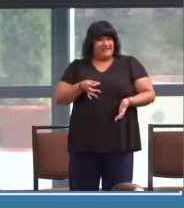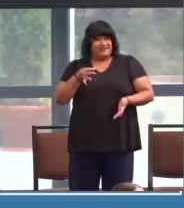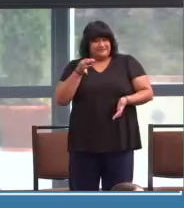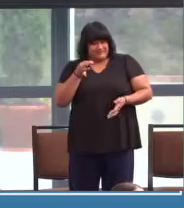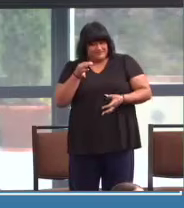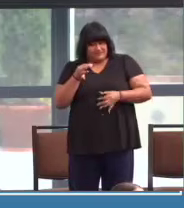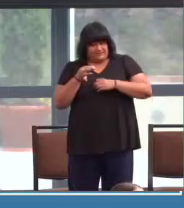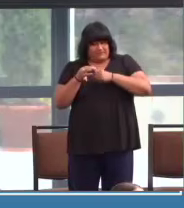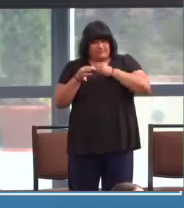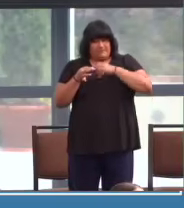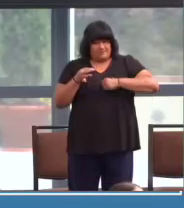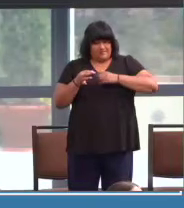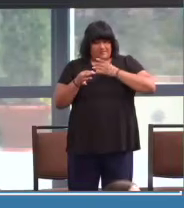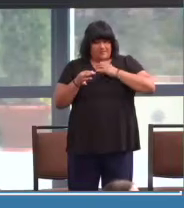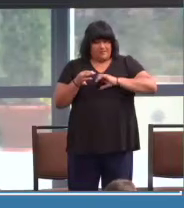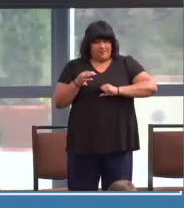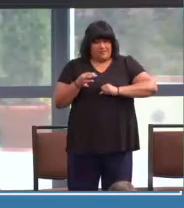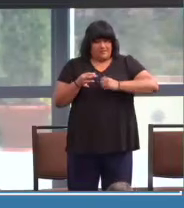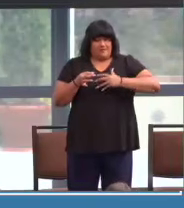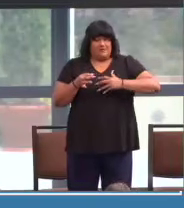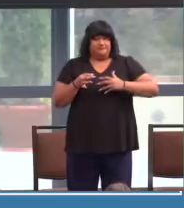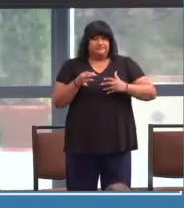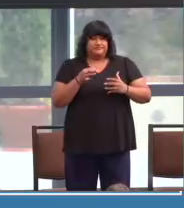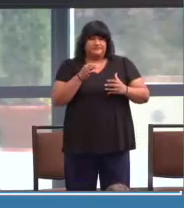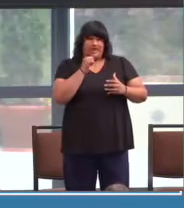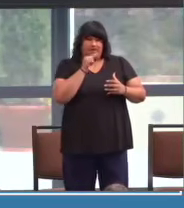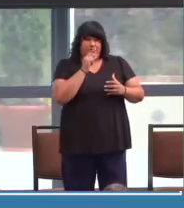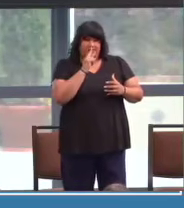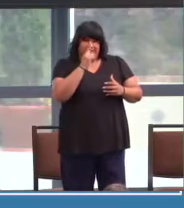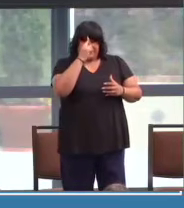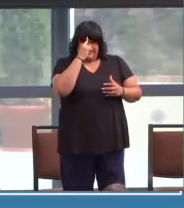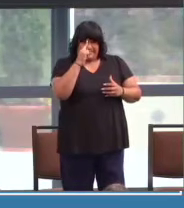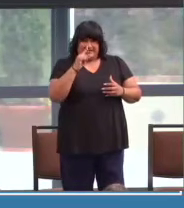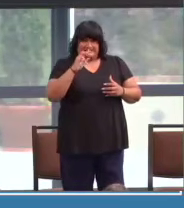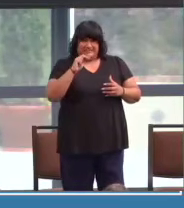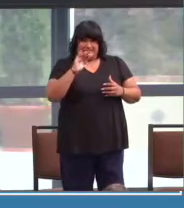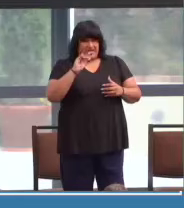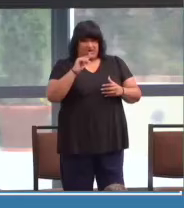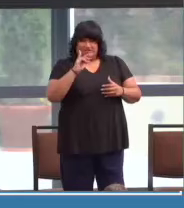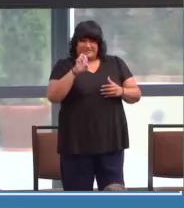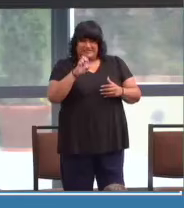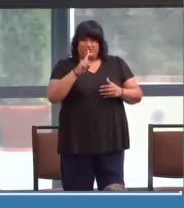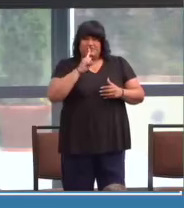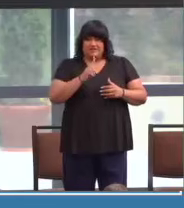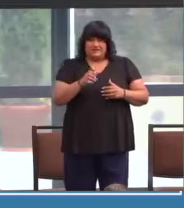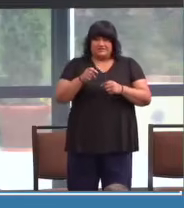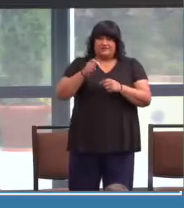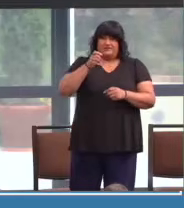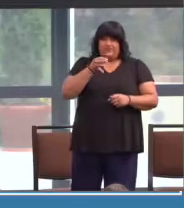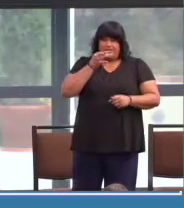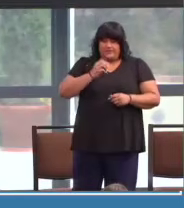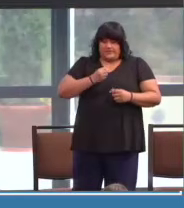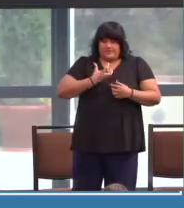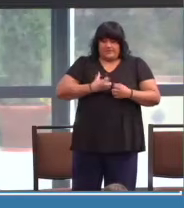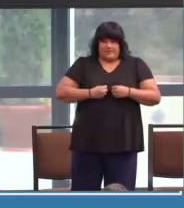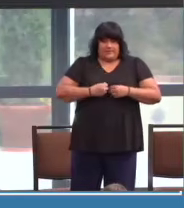or is it everything else that's in cigarettes? I don't think it's the nicotine, it's the combustion. And you see this with other forms. For example,